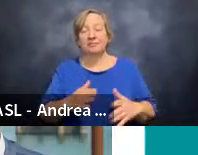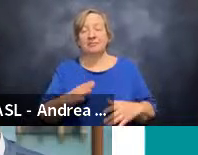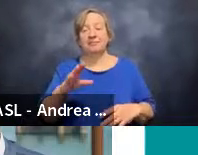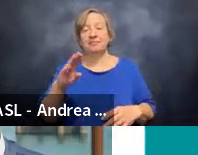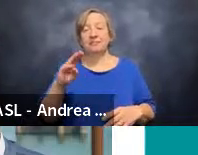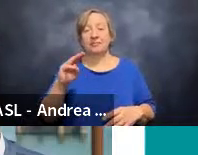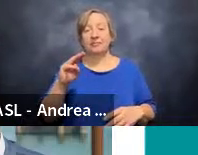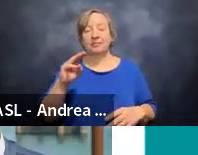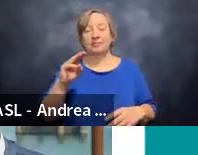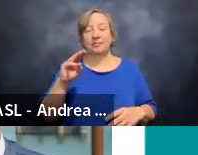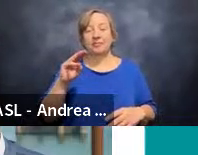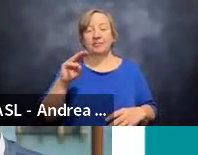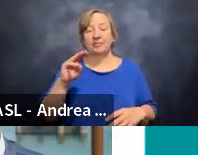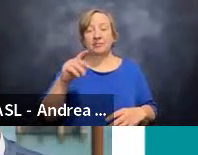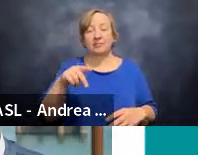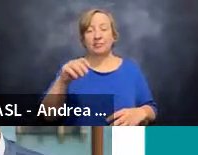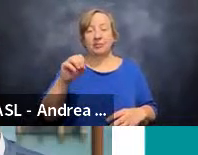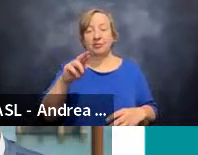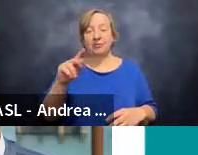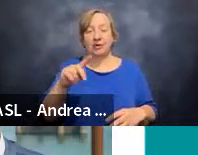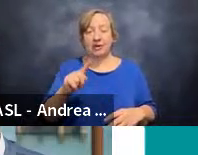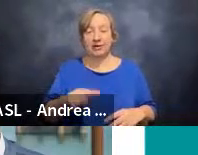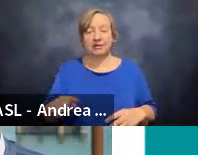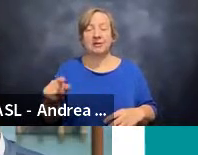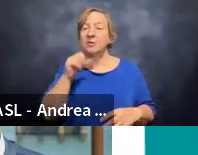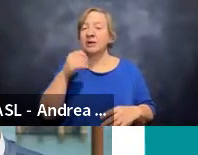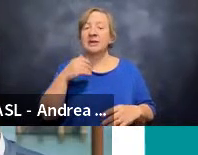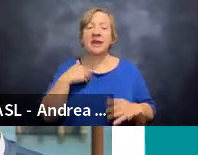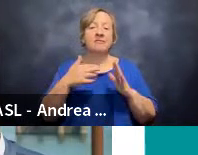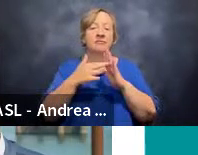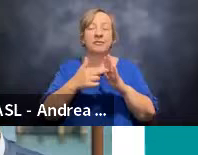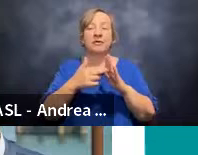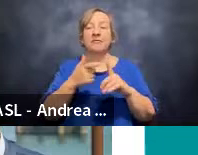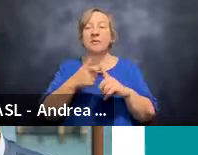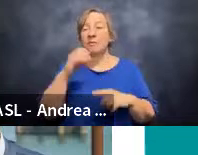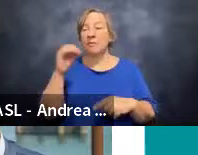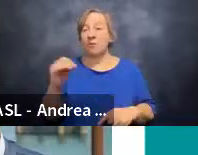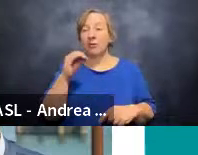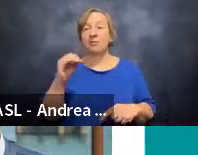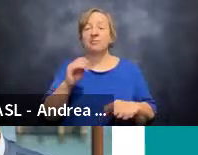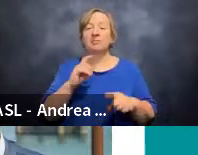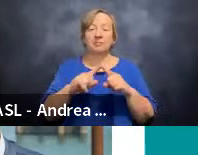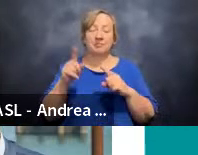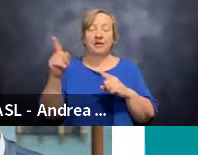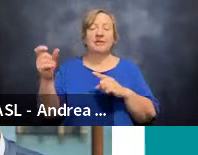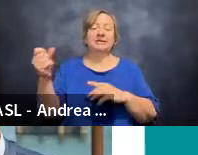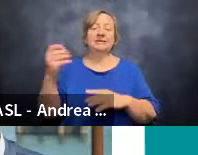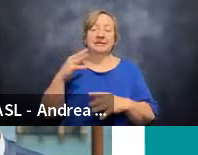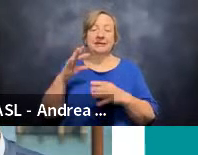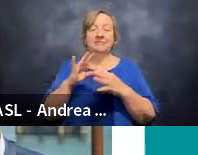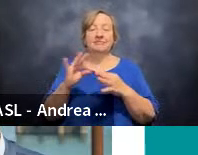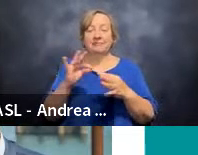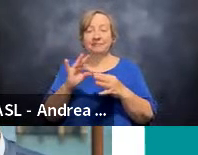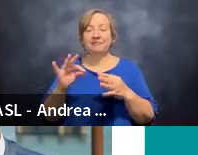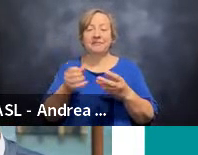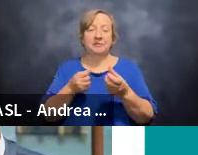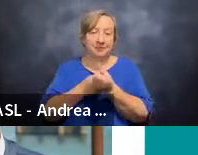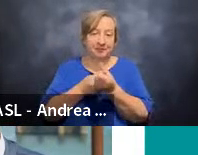have representation in large part from Oregon, but they sent along messages of